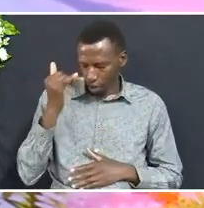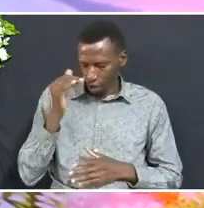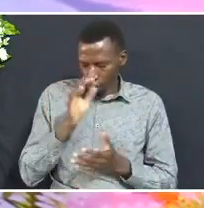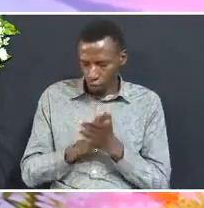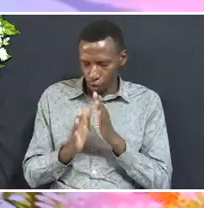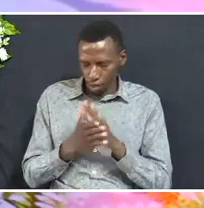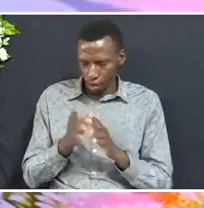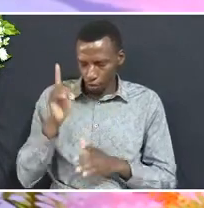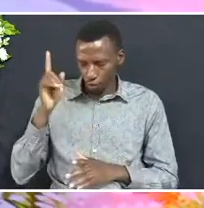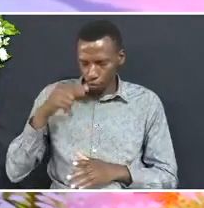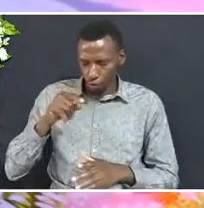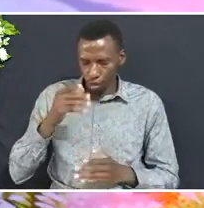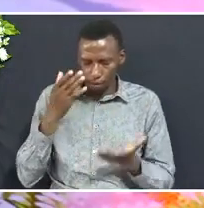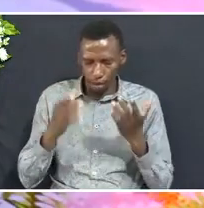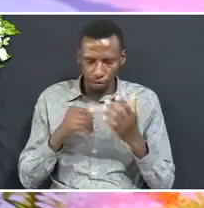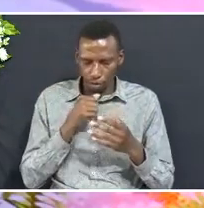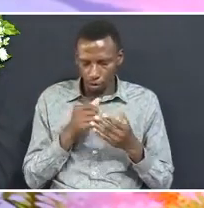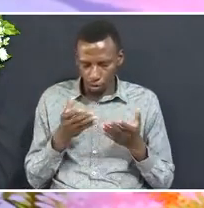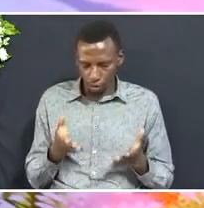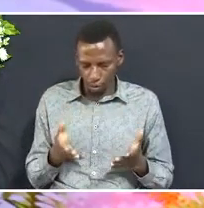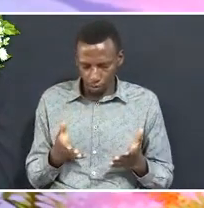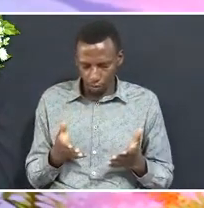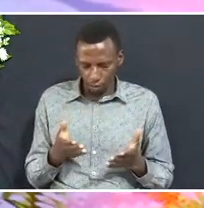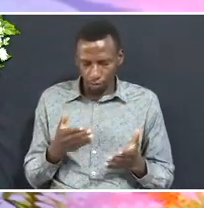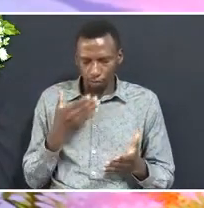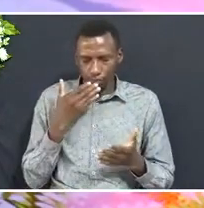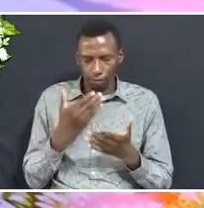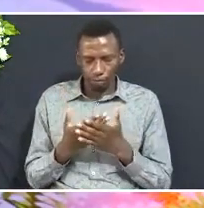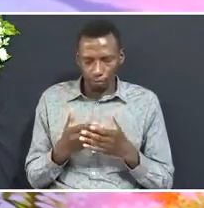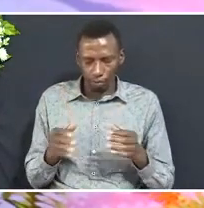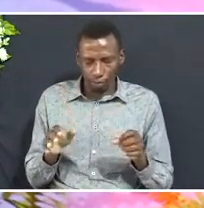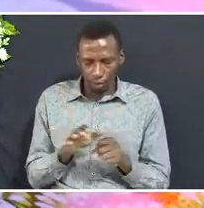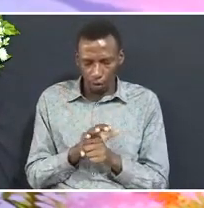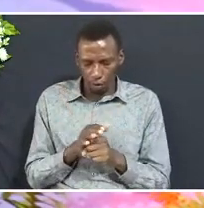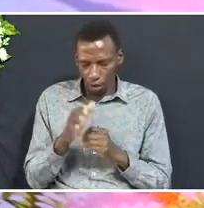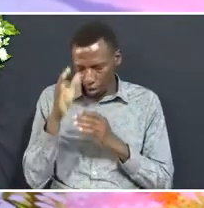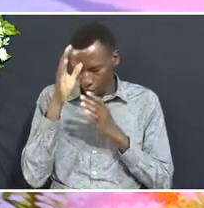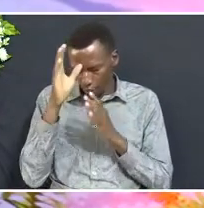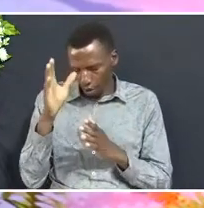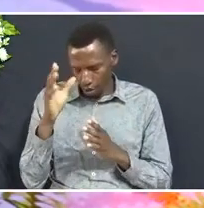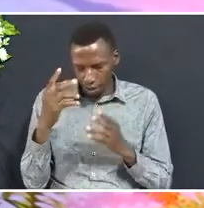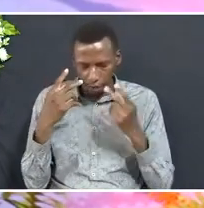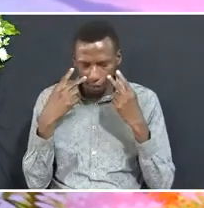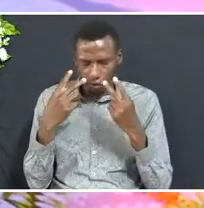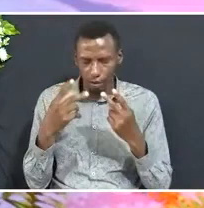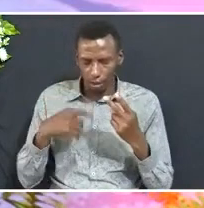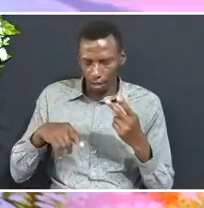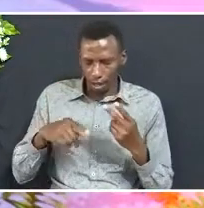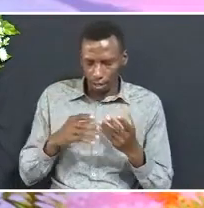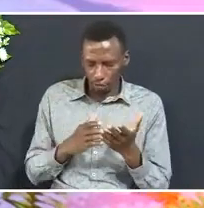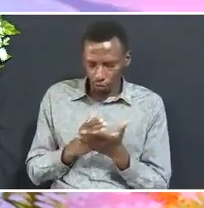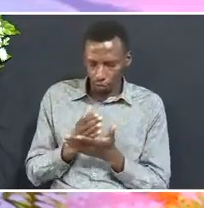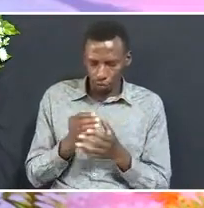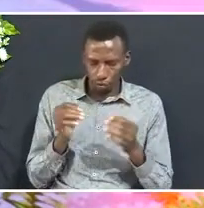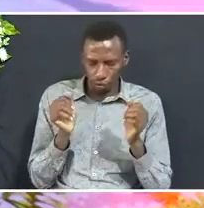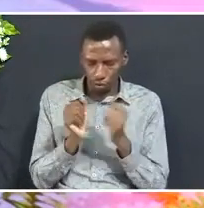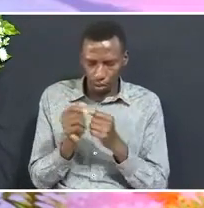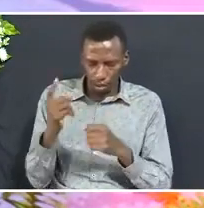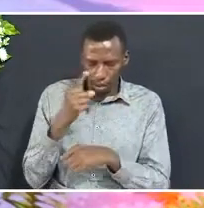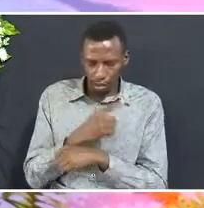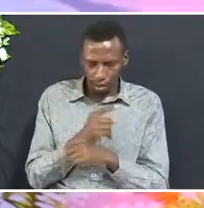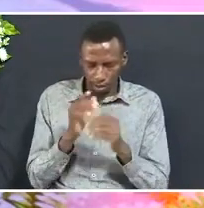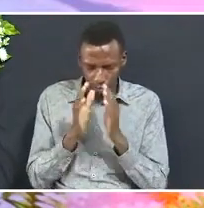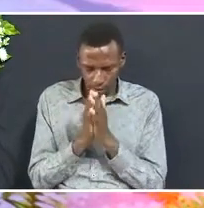here. We are grateful, my Father, for seeing us through these 10 days of prayers and bringing us back to